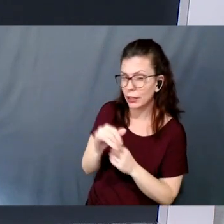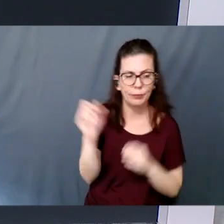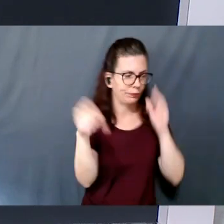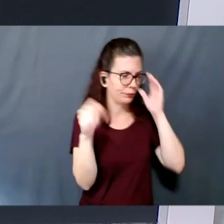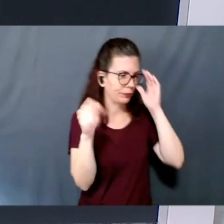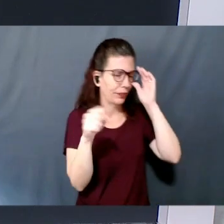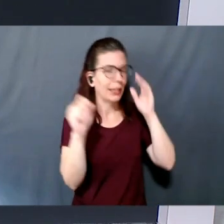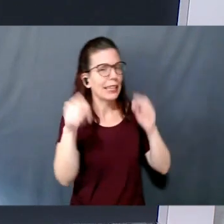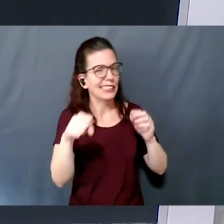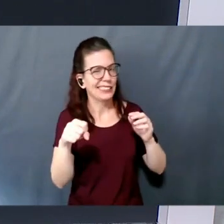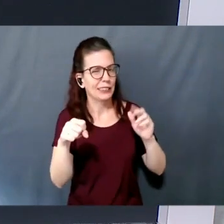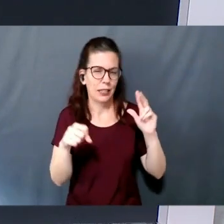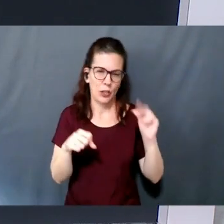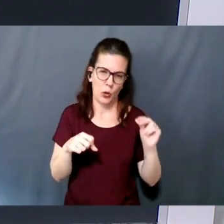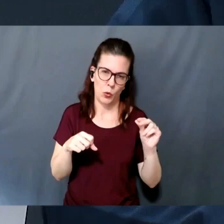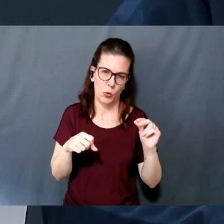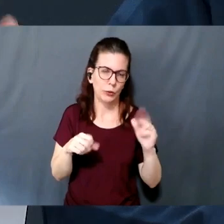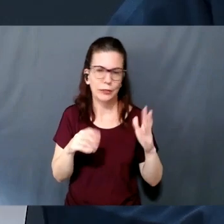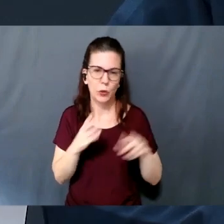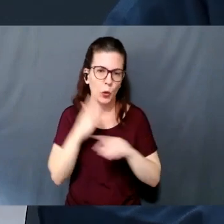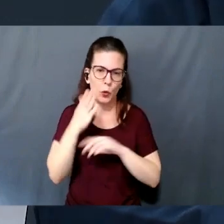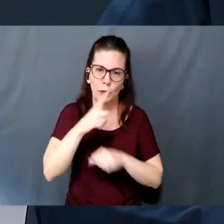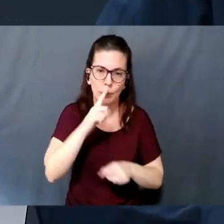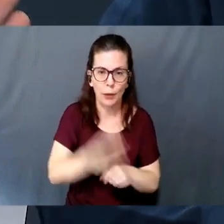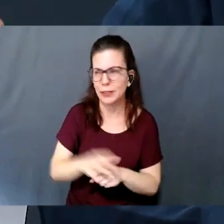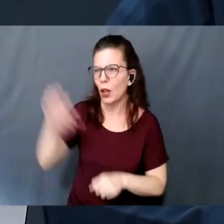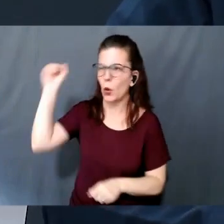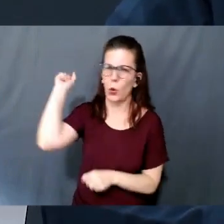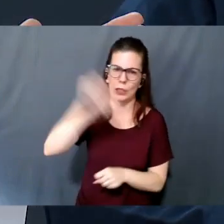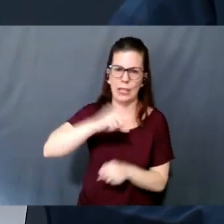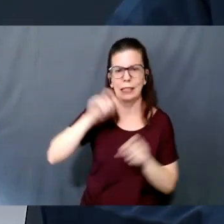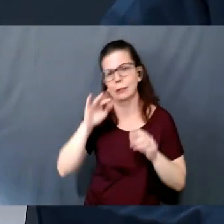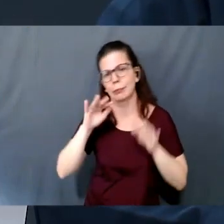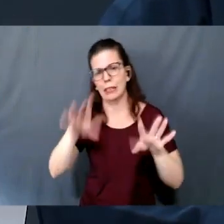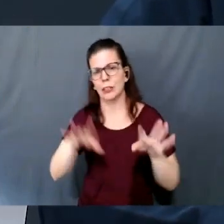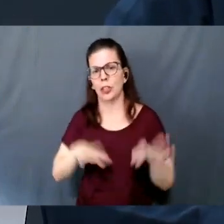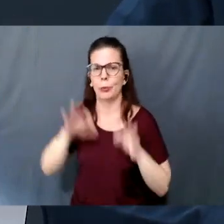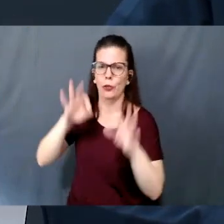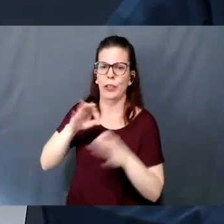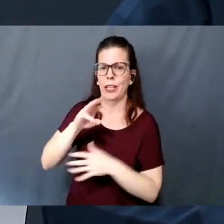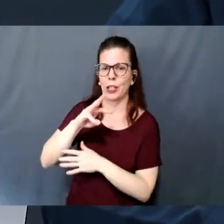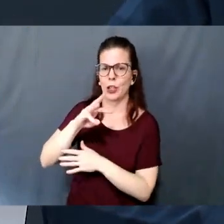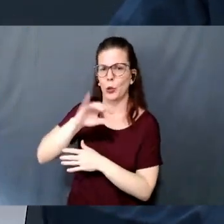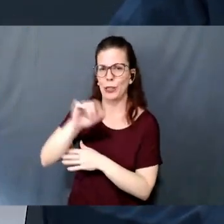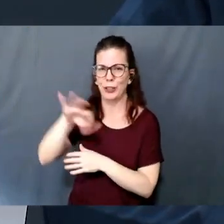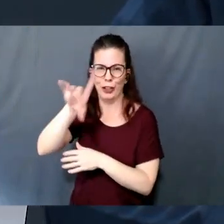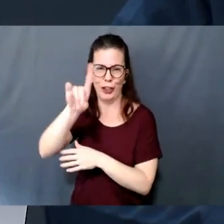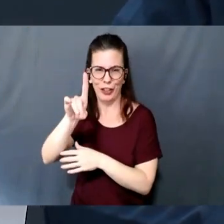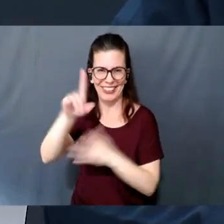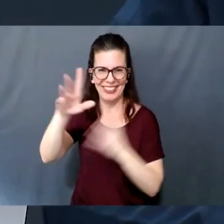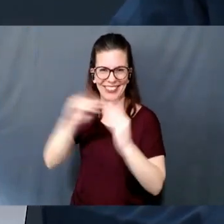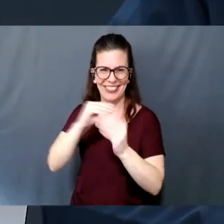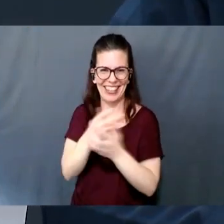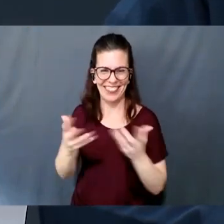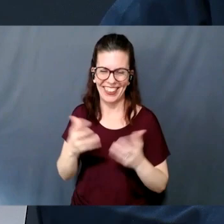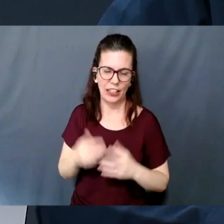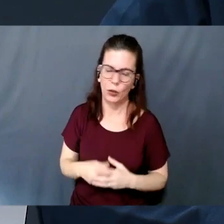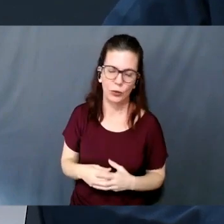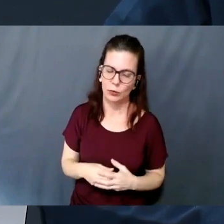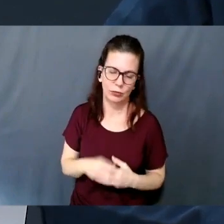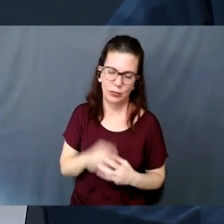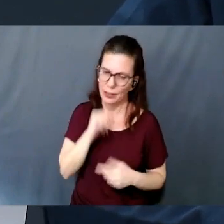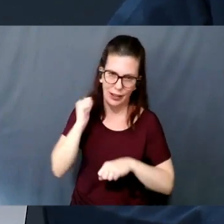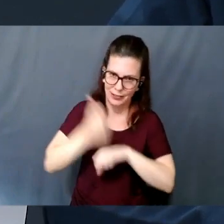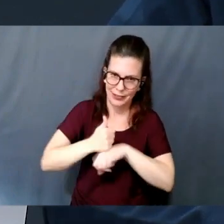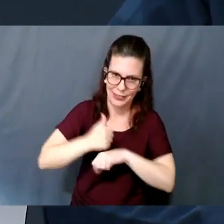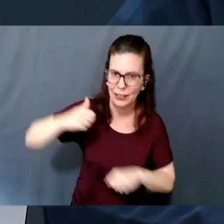don't want to overpromise and say that it's the magical wizard that can do everything, right? Because that doesn't exist yet. Oh